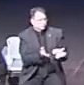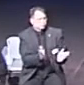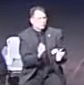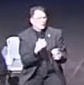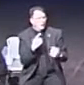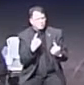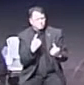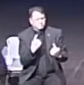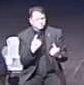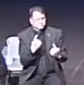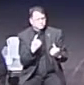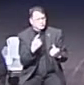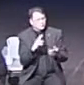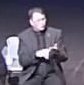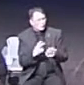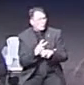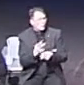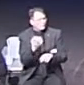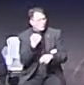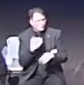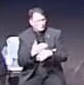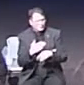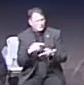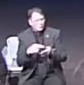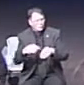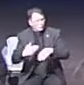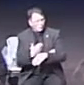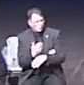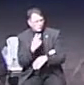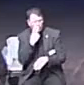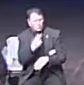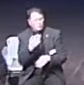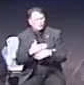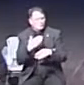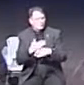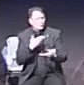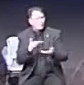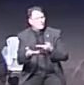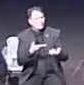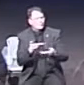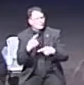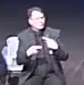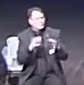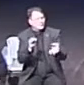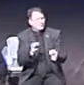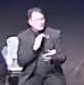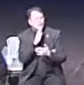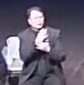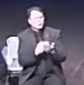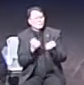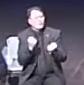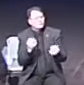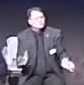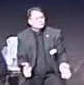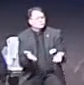opportunity to really explore through technology, how we communicate, how the story could be enhanced.